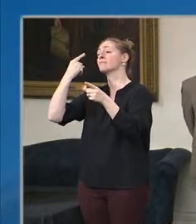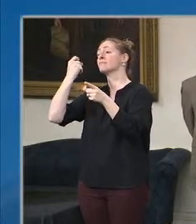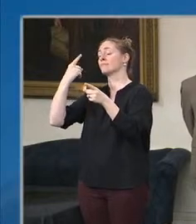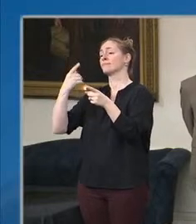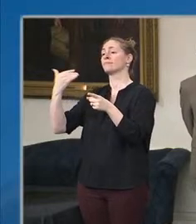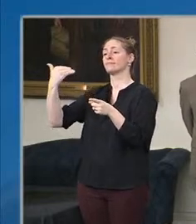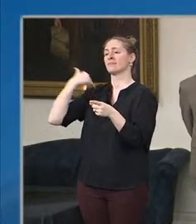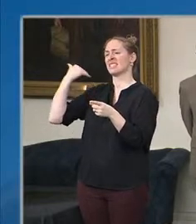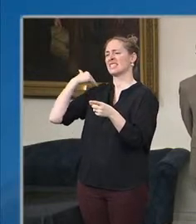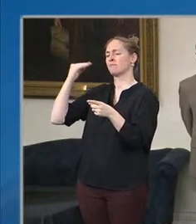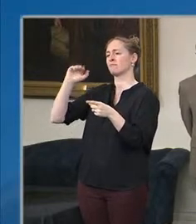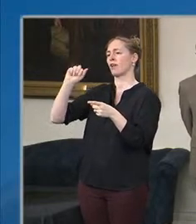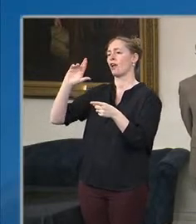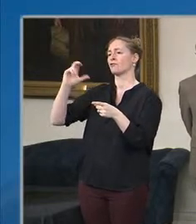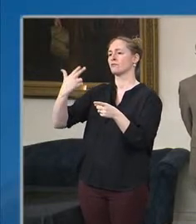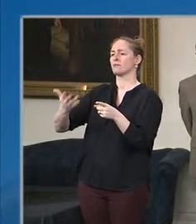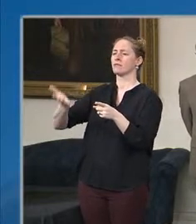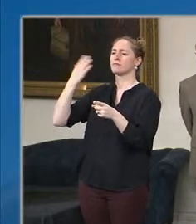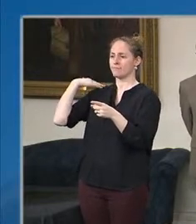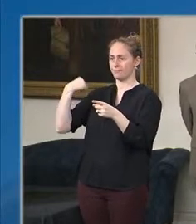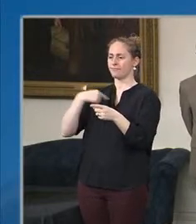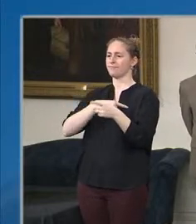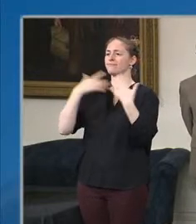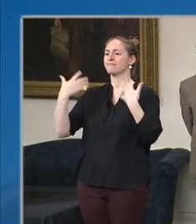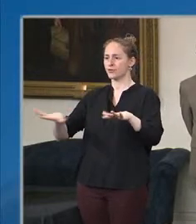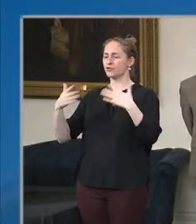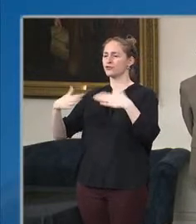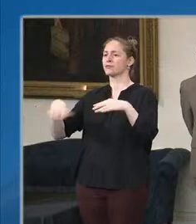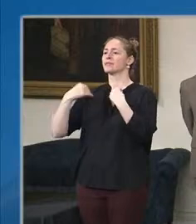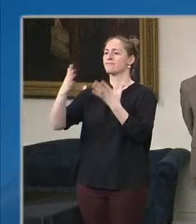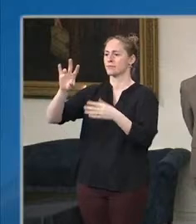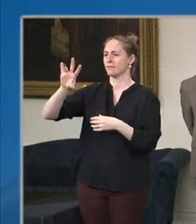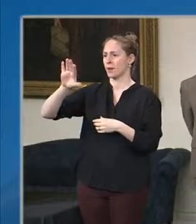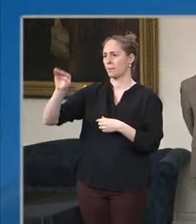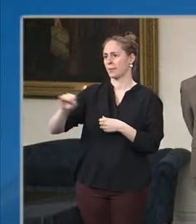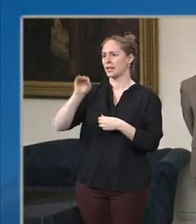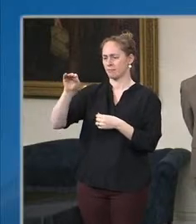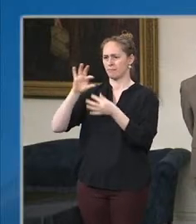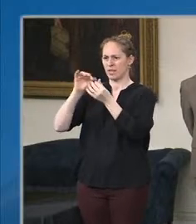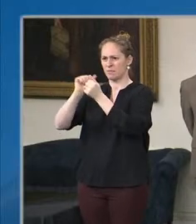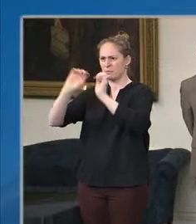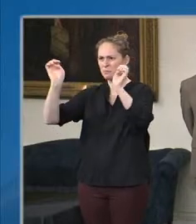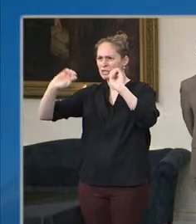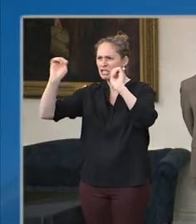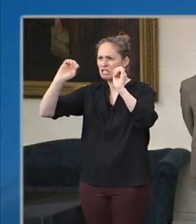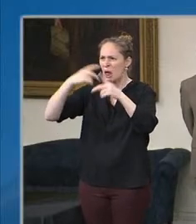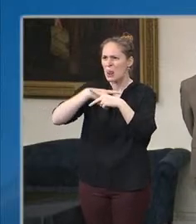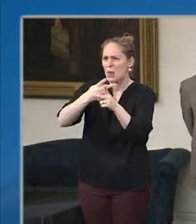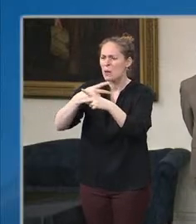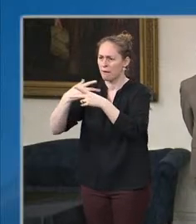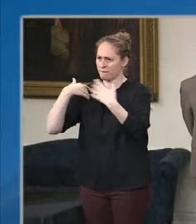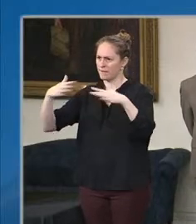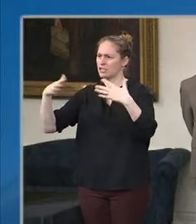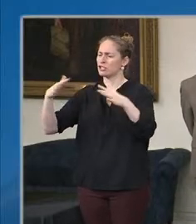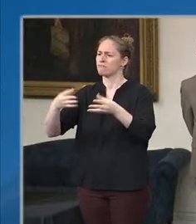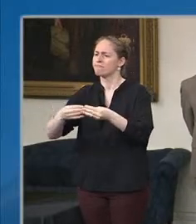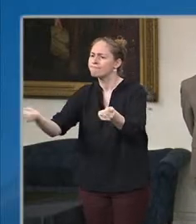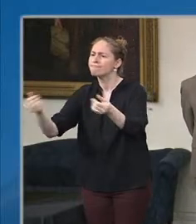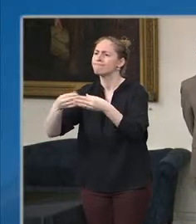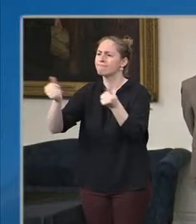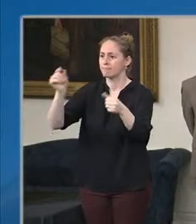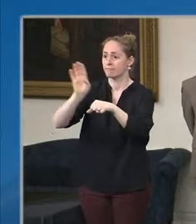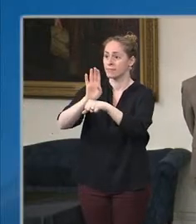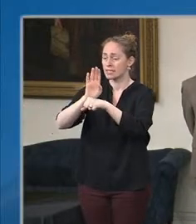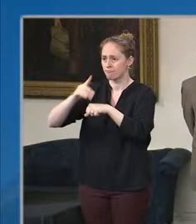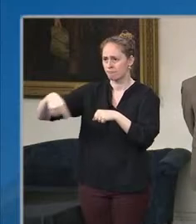provided $75 million in emergency loans to Maryland small businesses. Today, I have